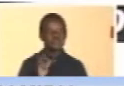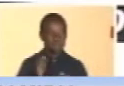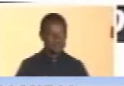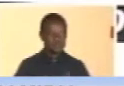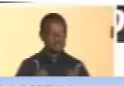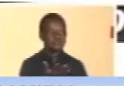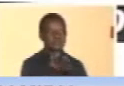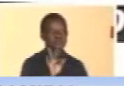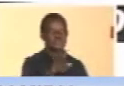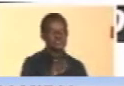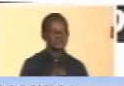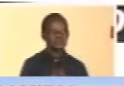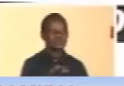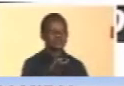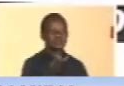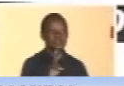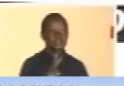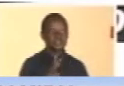now